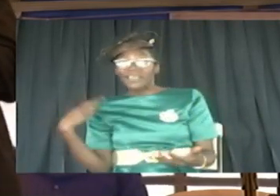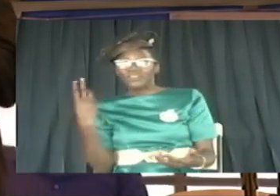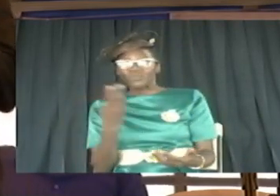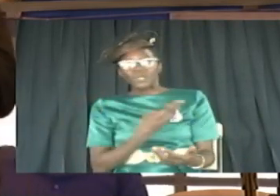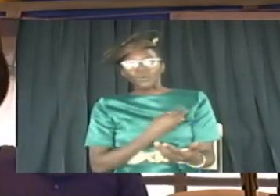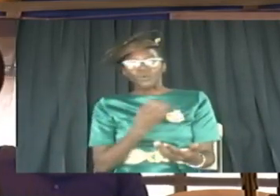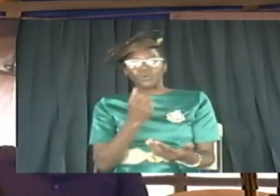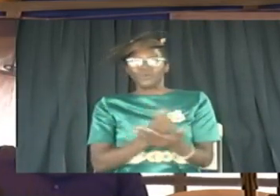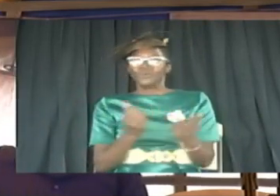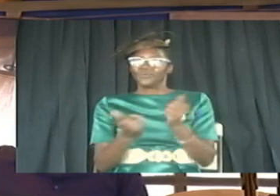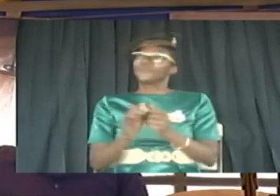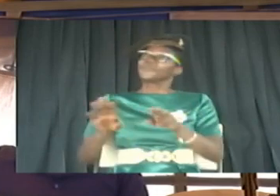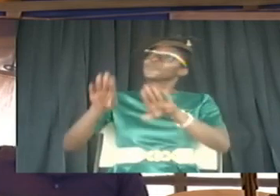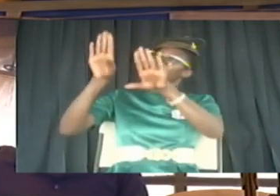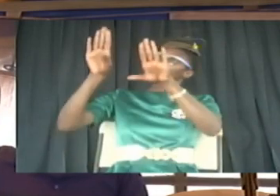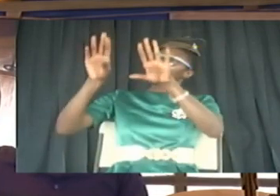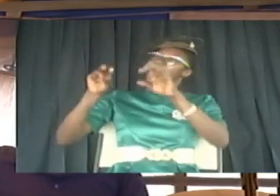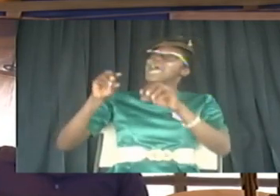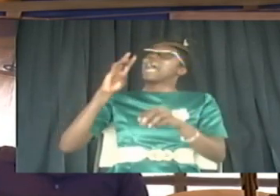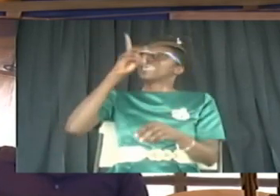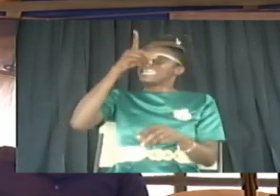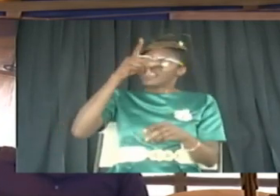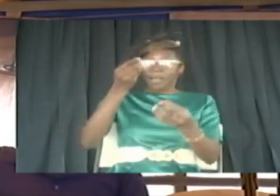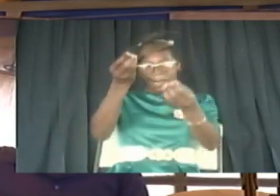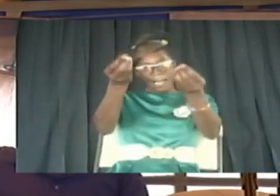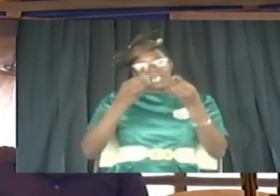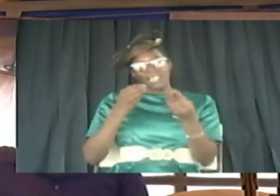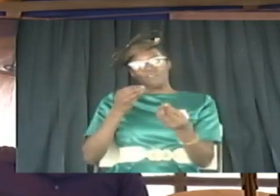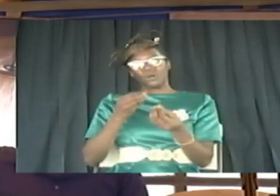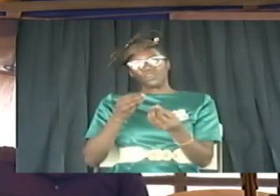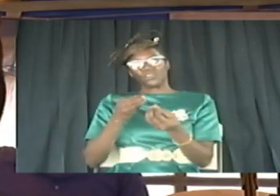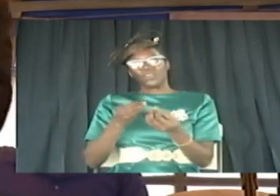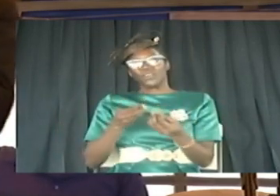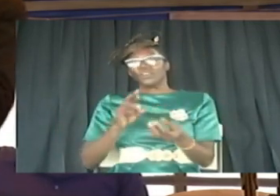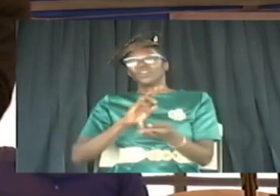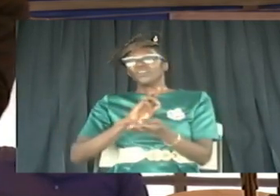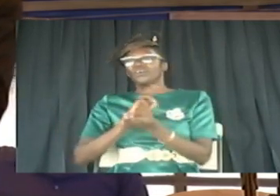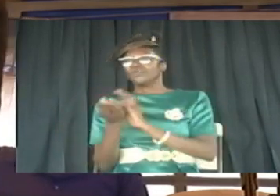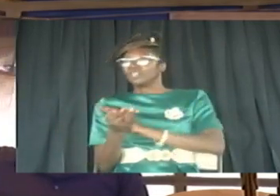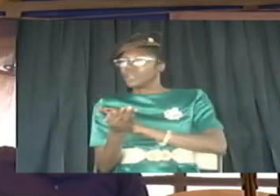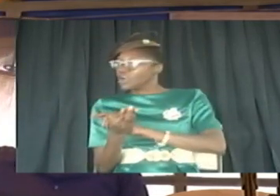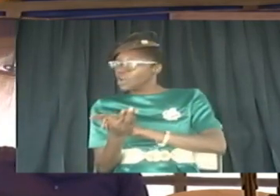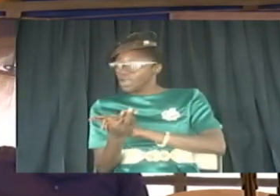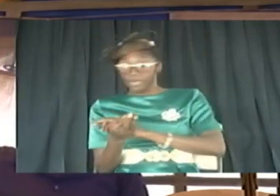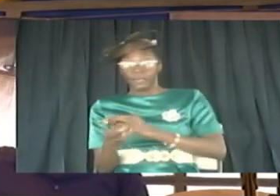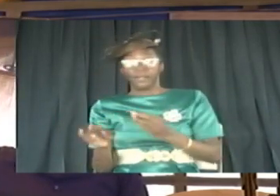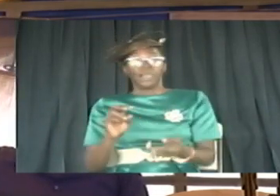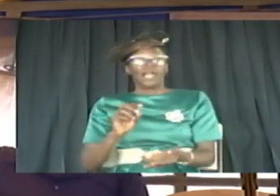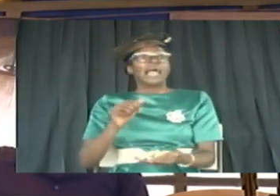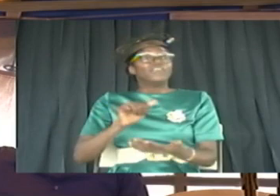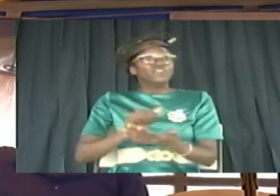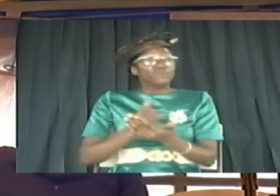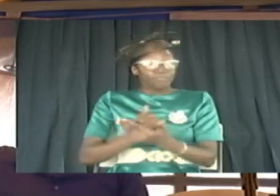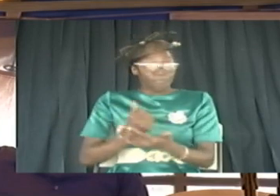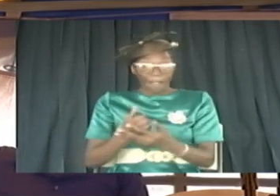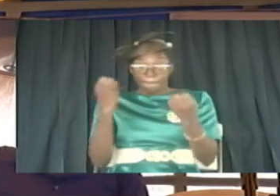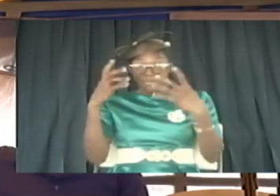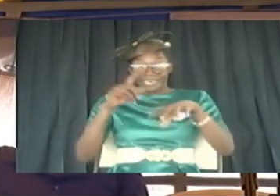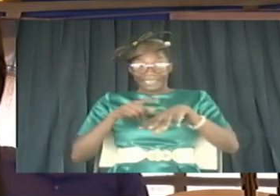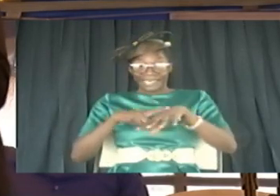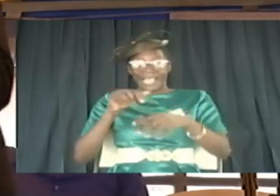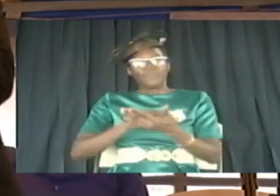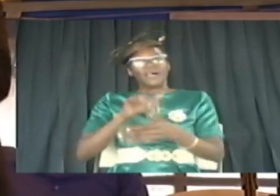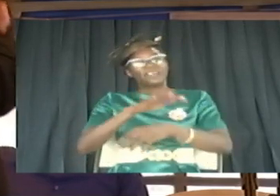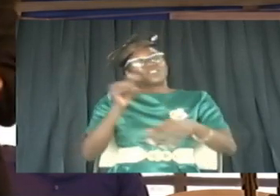to give us a return, and many times that return is called the favor of God. Favor